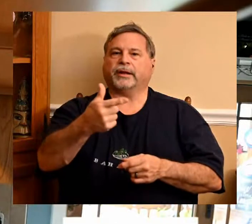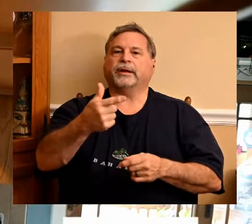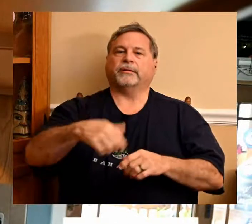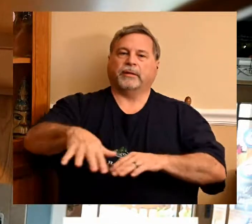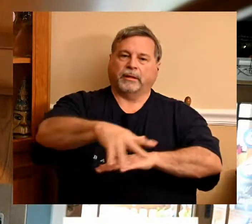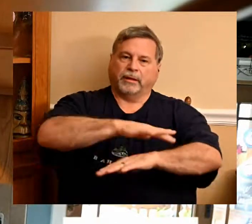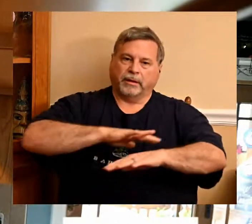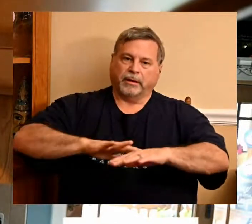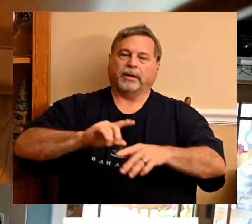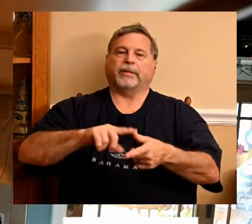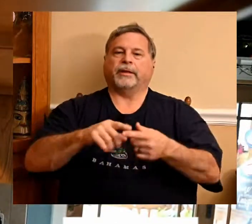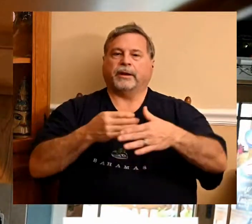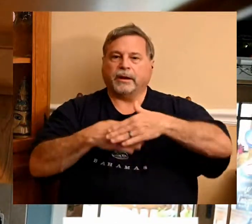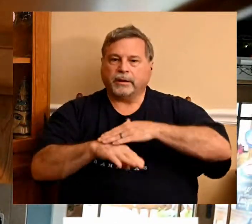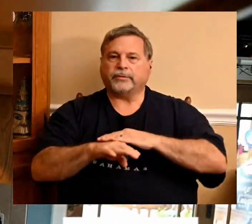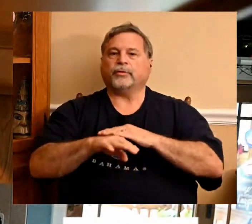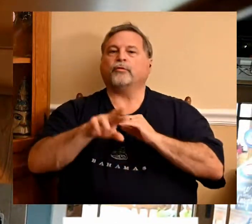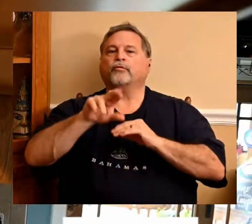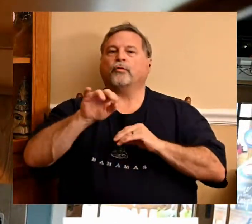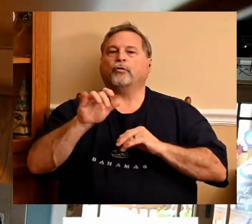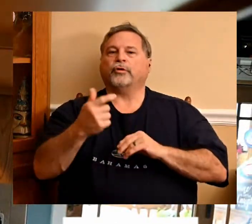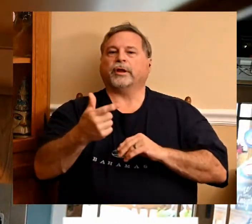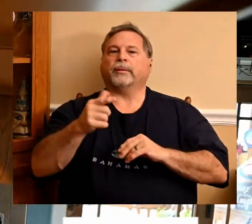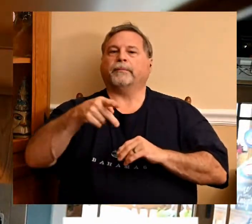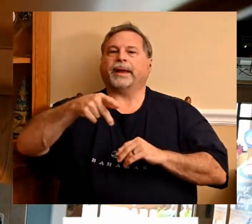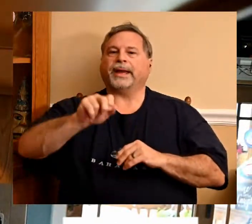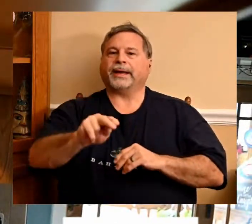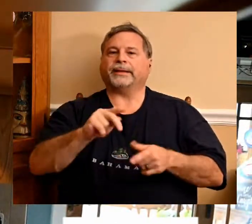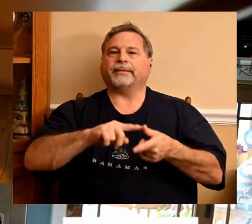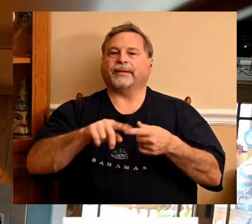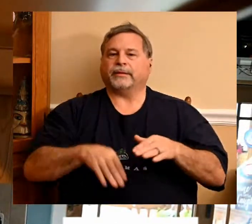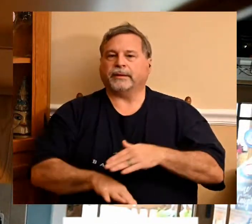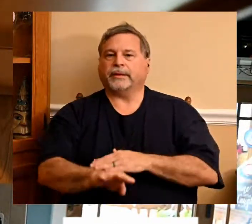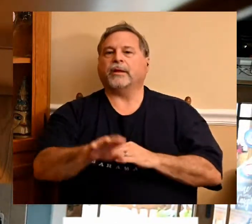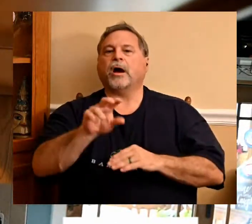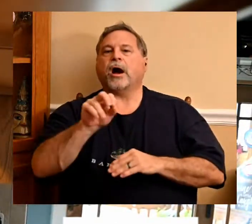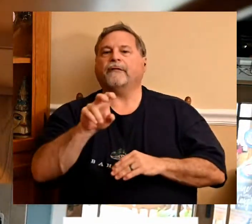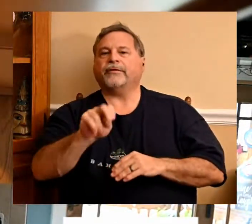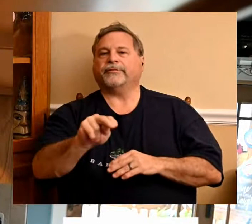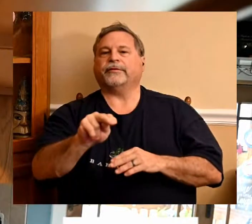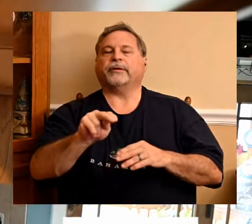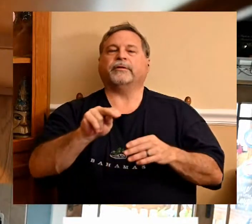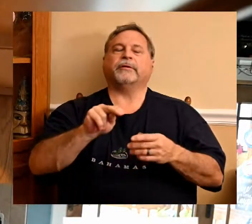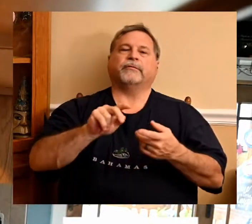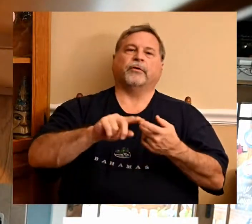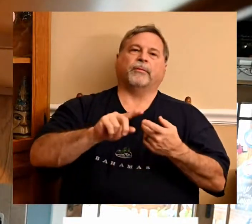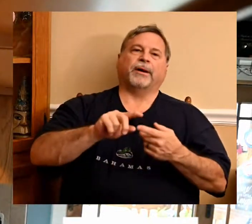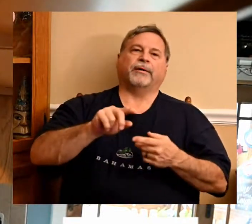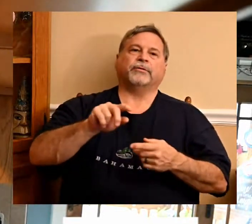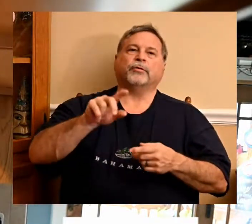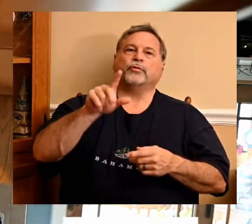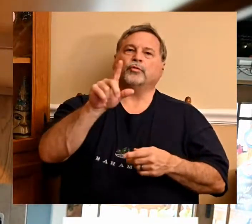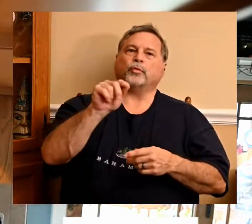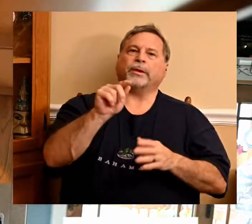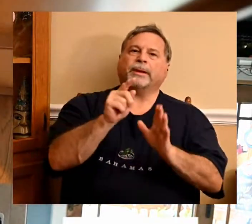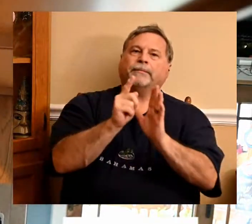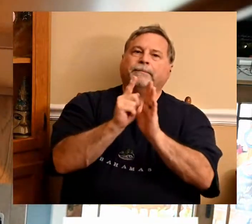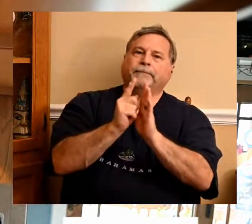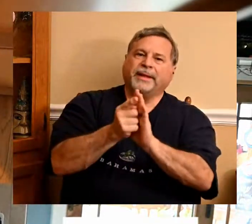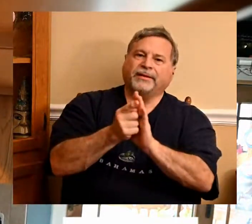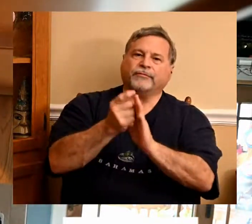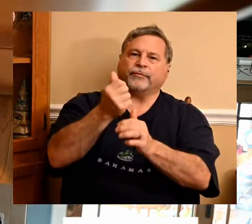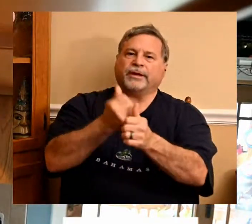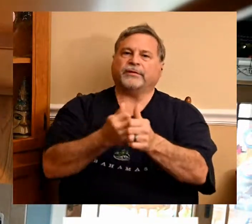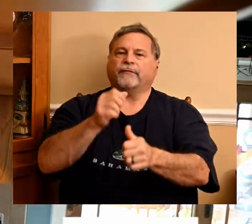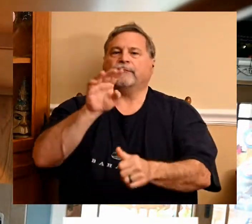and we're going to stick it in an oven at 500 degrees for about 20 minutes per 4 pounds. So